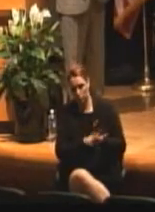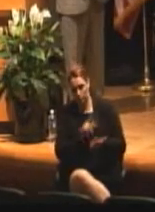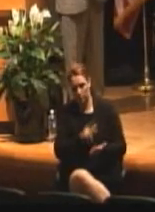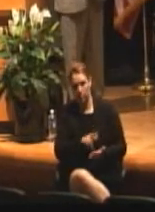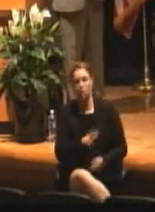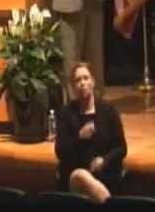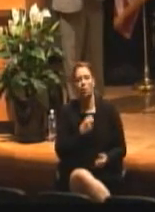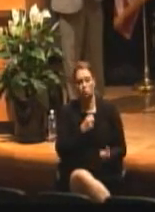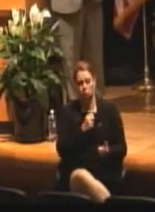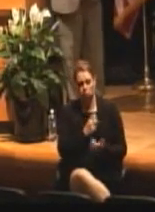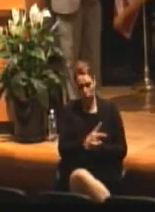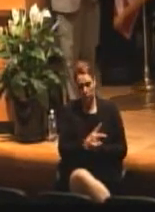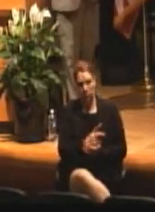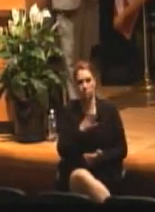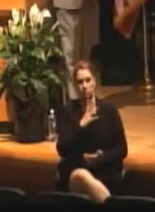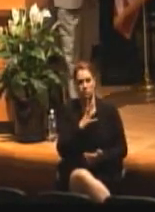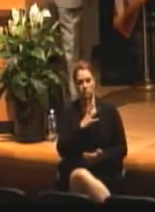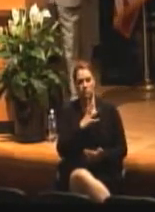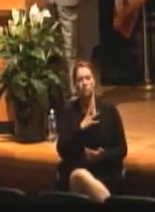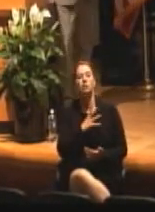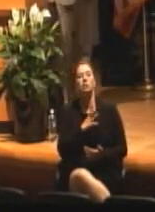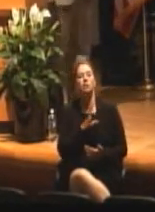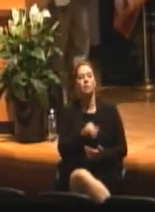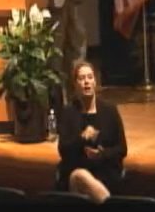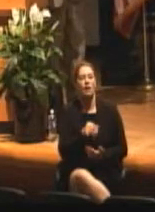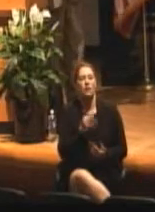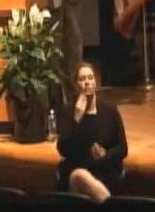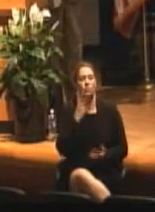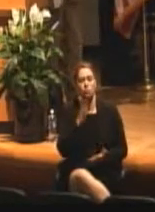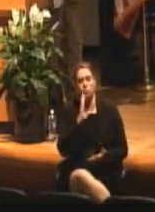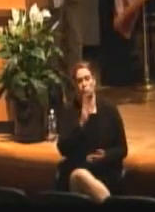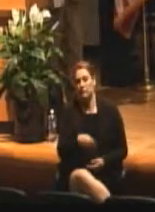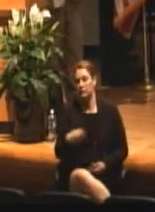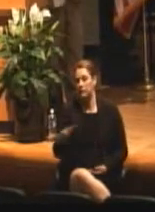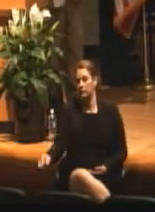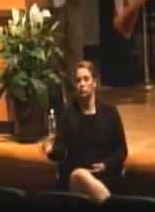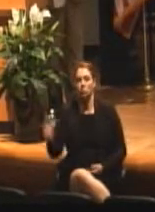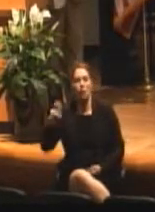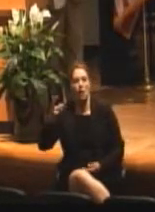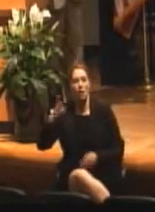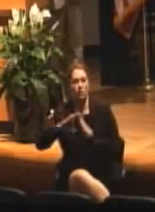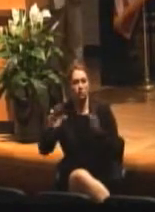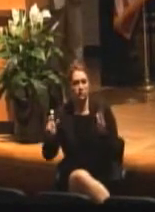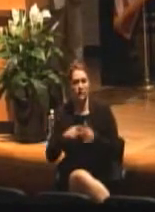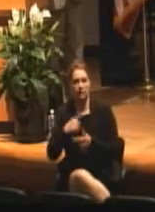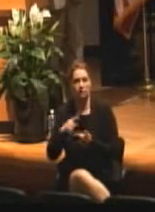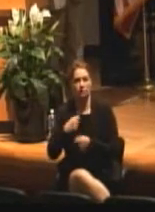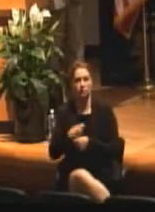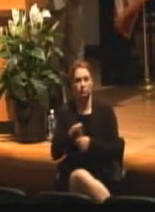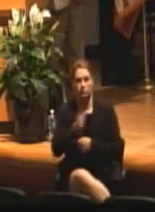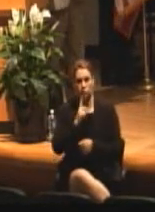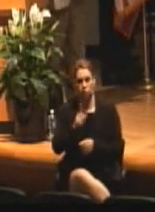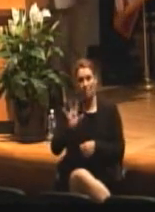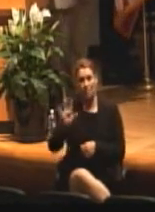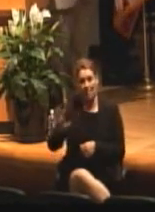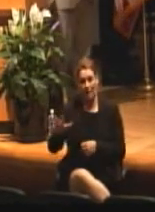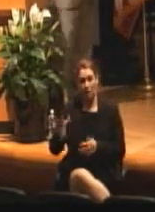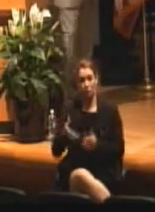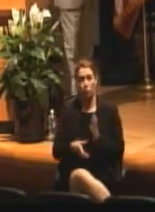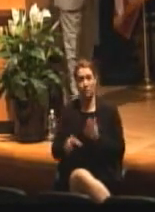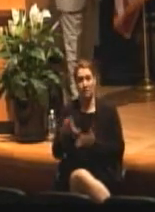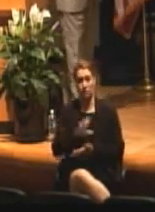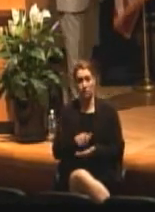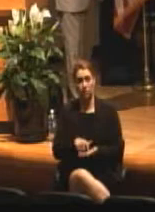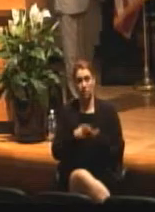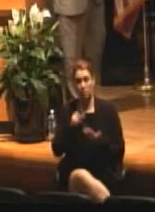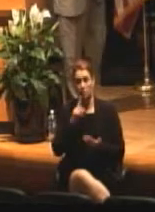approve it, we would give that documentation over to Ohio Housing. And then they would review it to make sure all the criteria that they need are met. And then we would